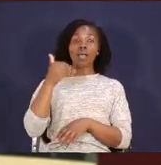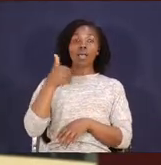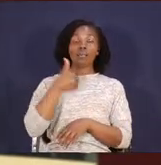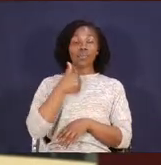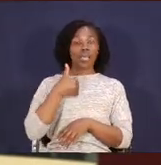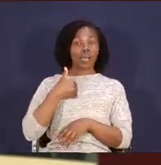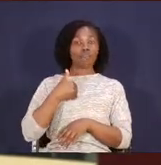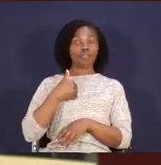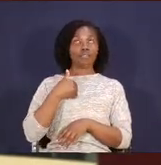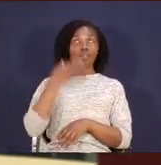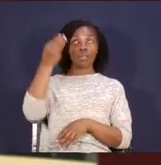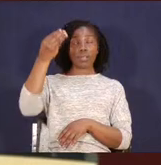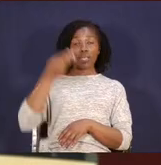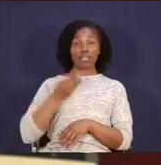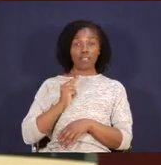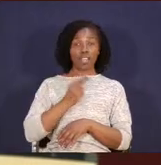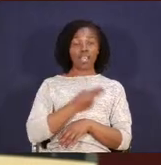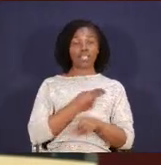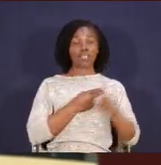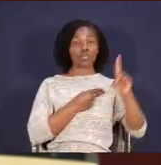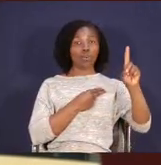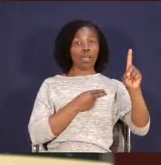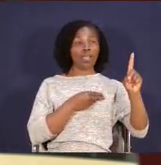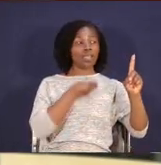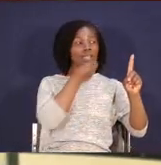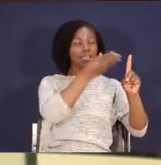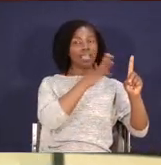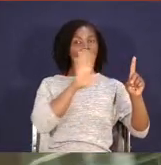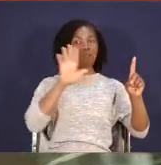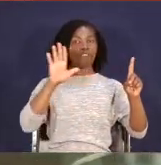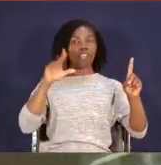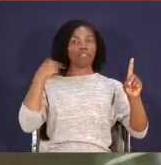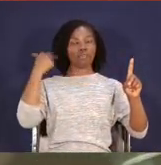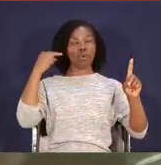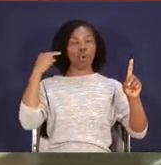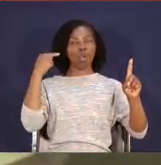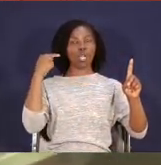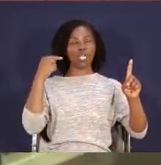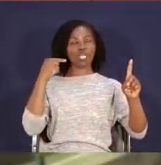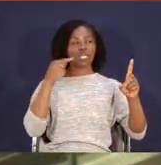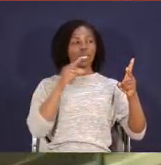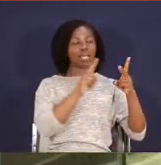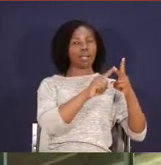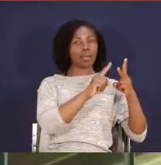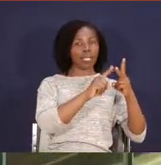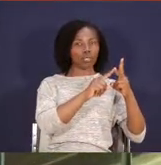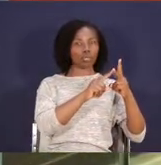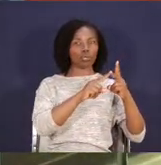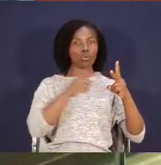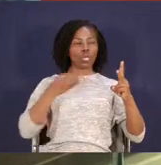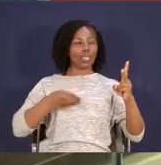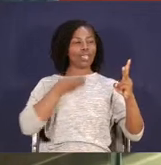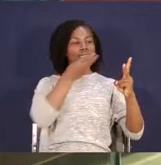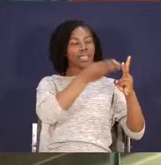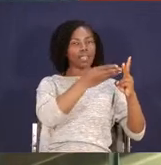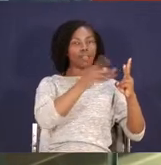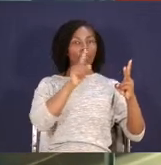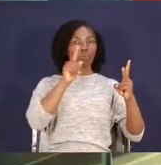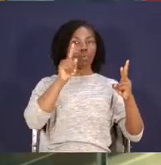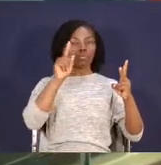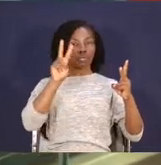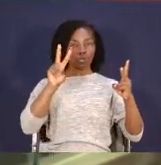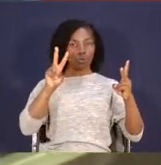To one, he gave 5 bags of gold. To another one, he gave 2 bags of gold. And to another one, he gave 1 bag of